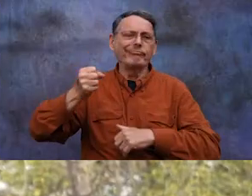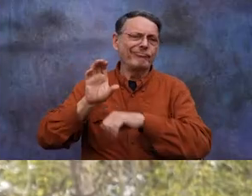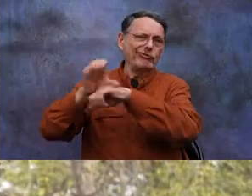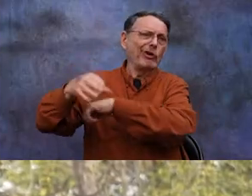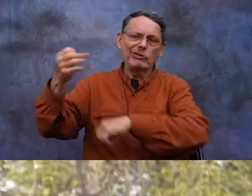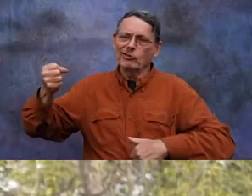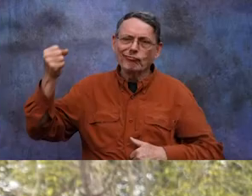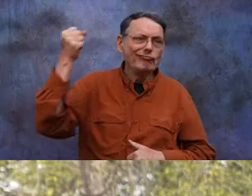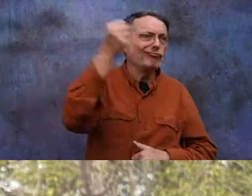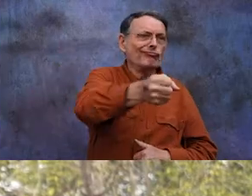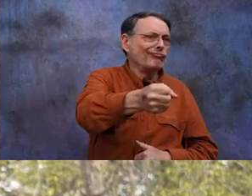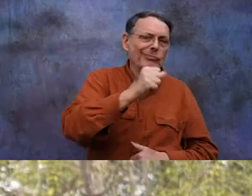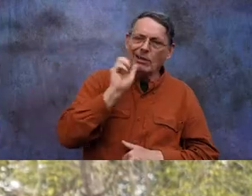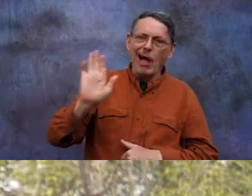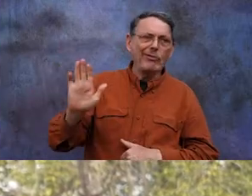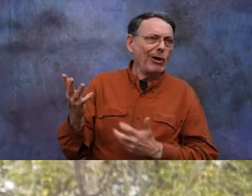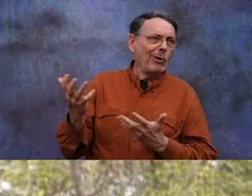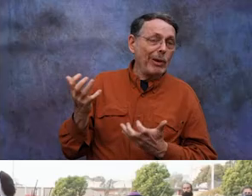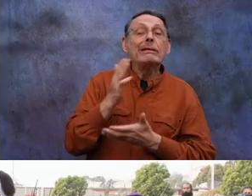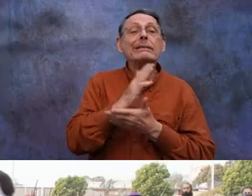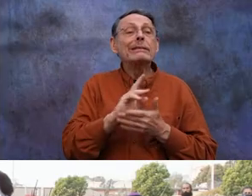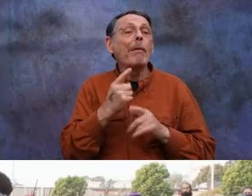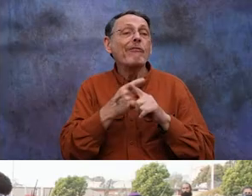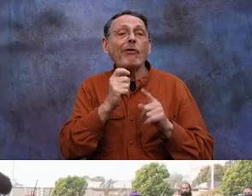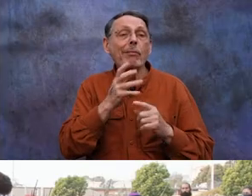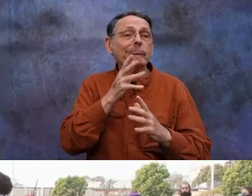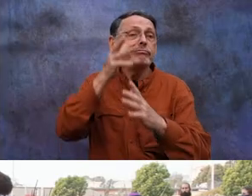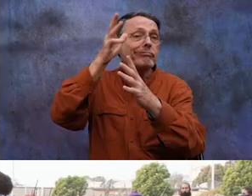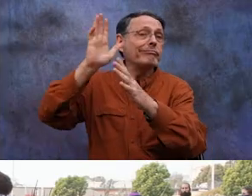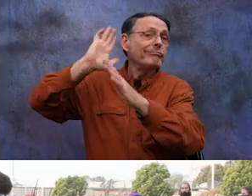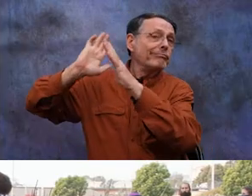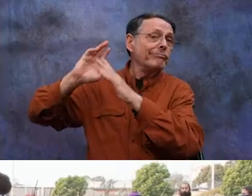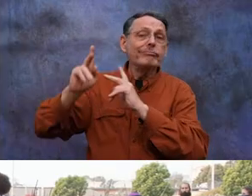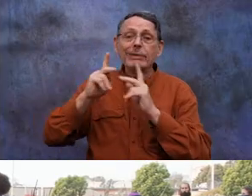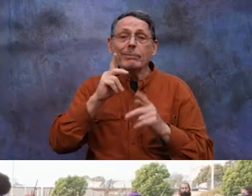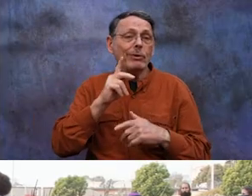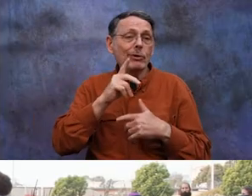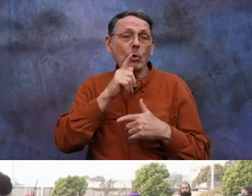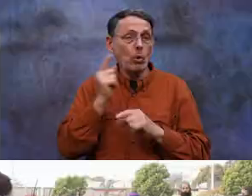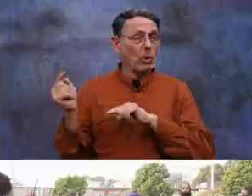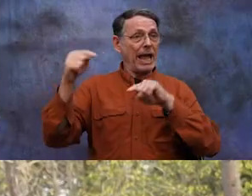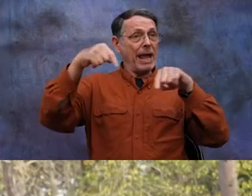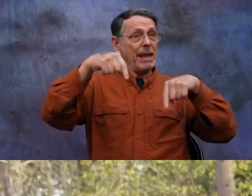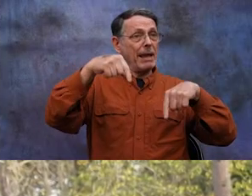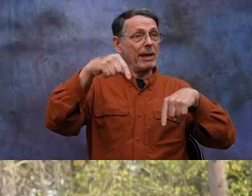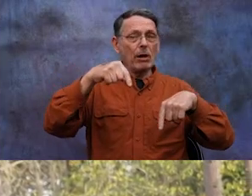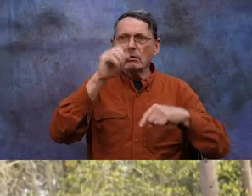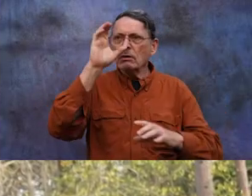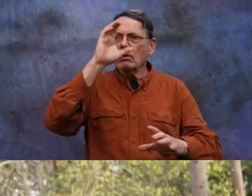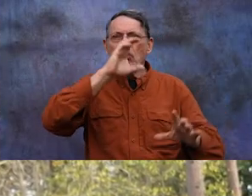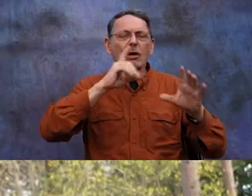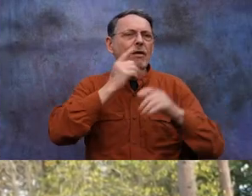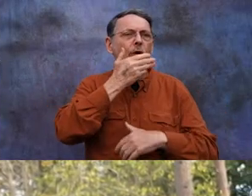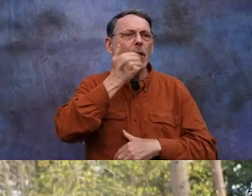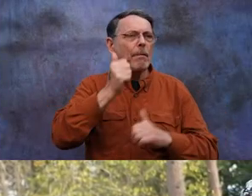will. Some of us come from people whose ancestors came here seeking for a